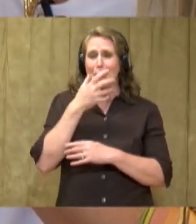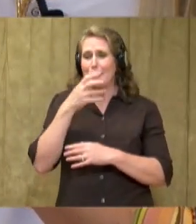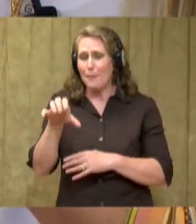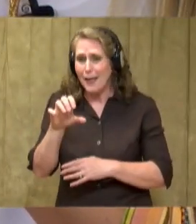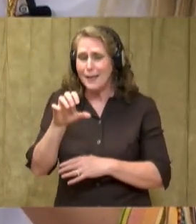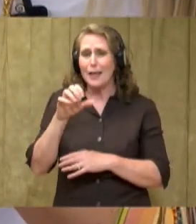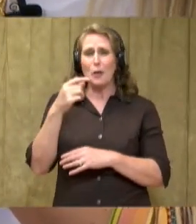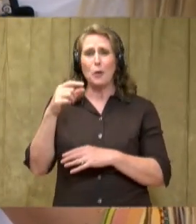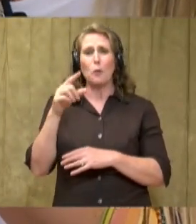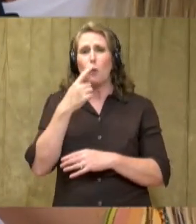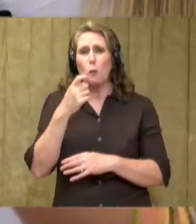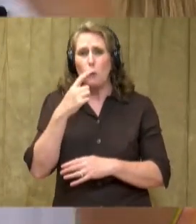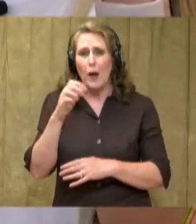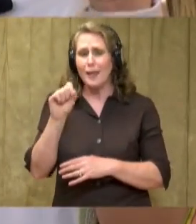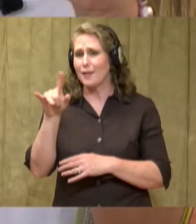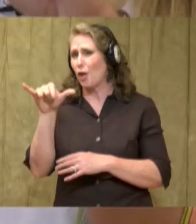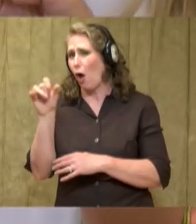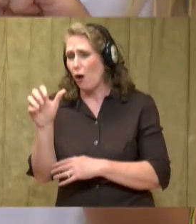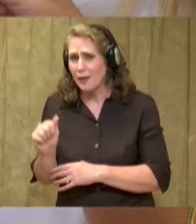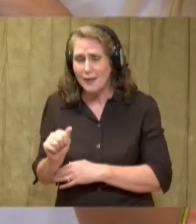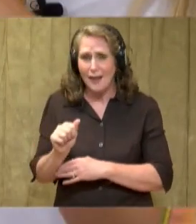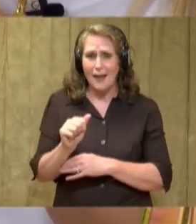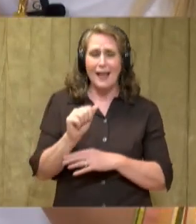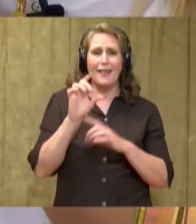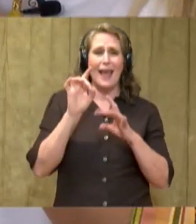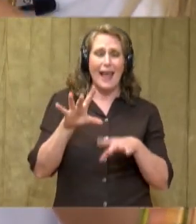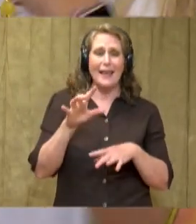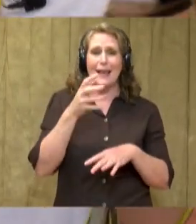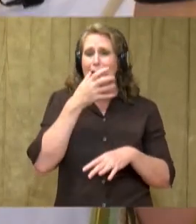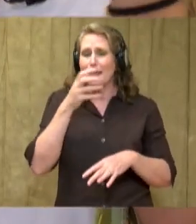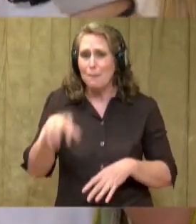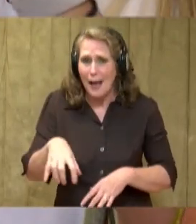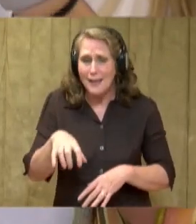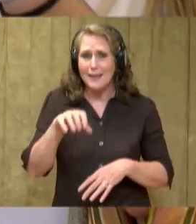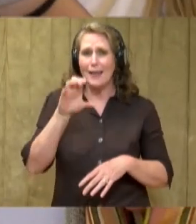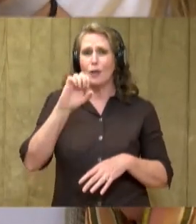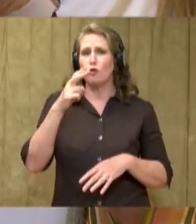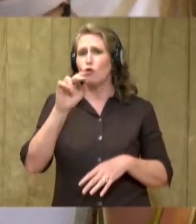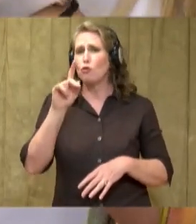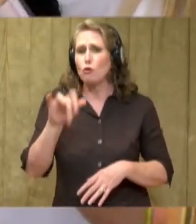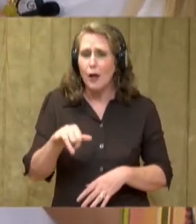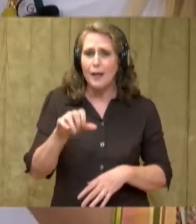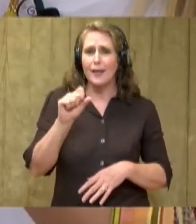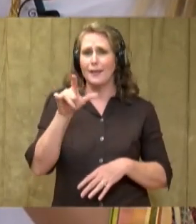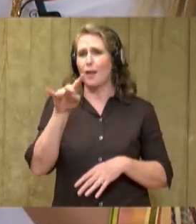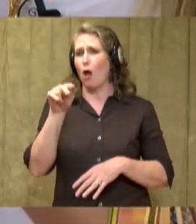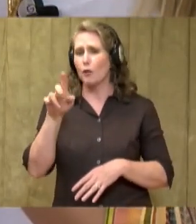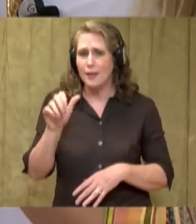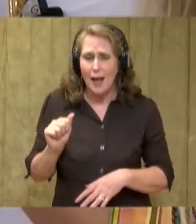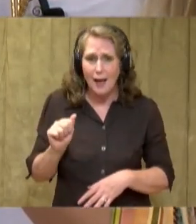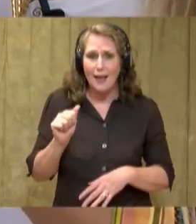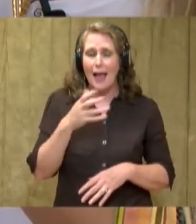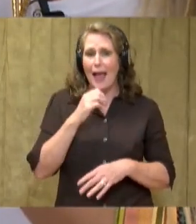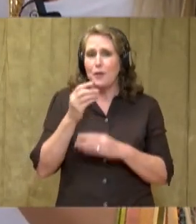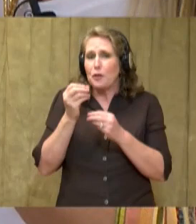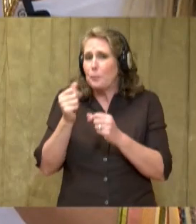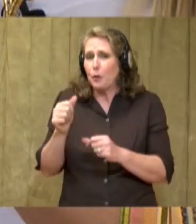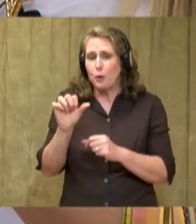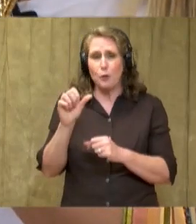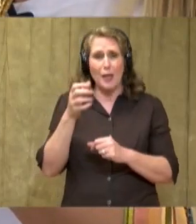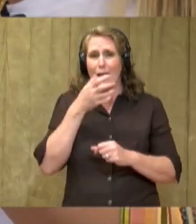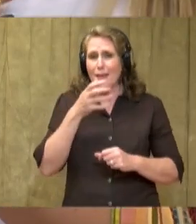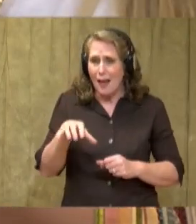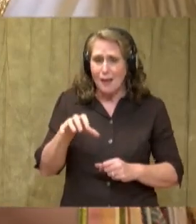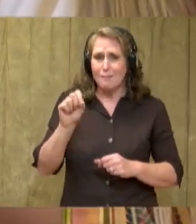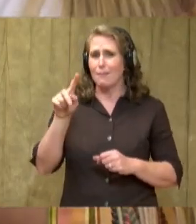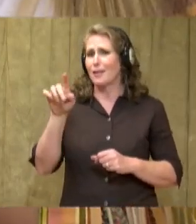salsa. They hate spicy chunky salsa and spicy smooth salsa. If the salsa is spicy